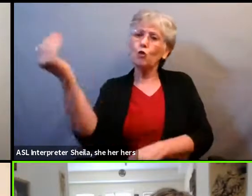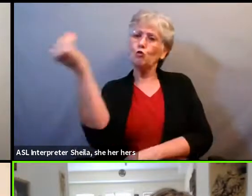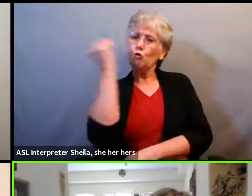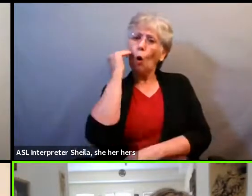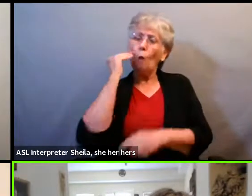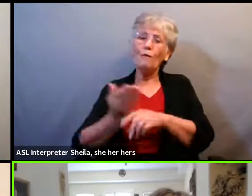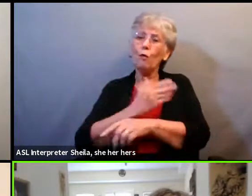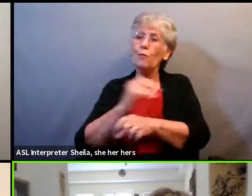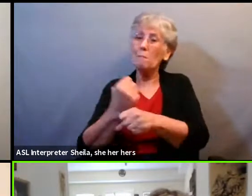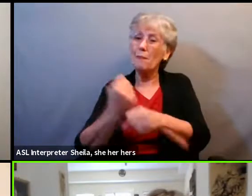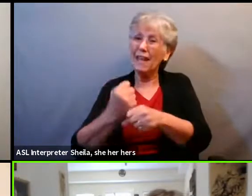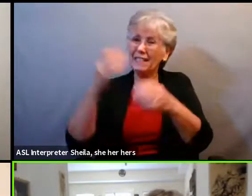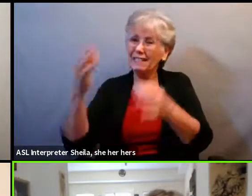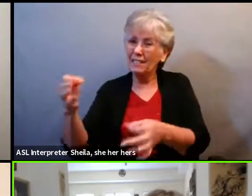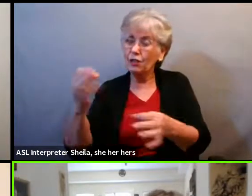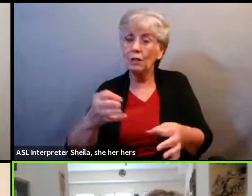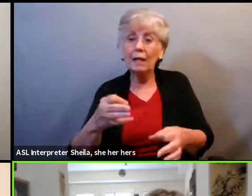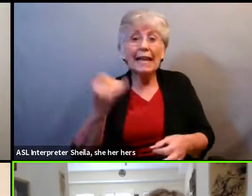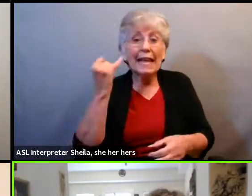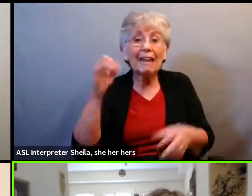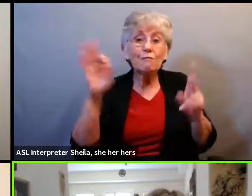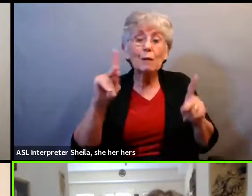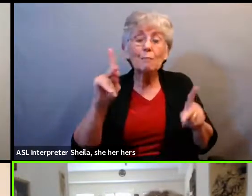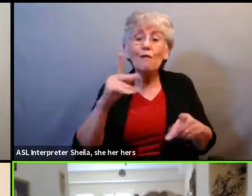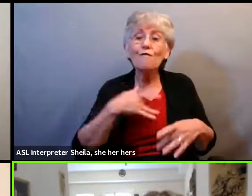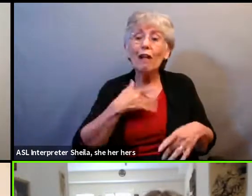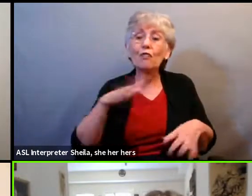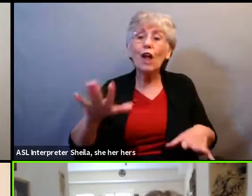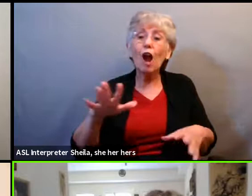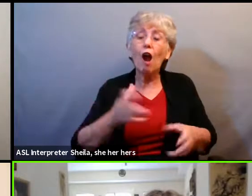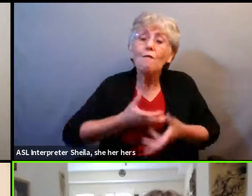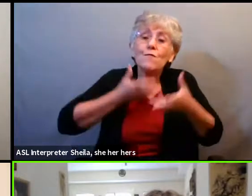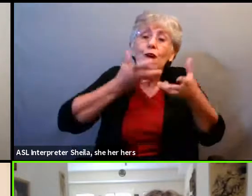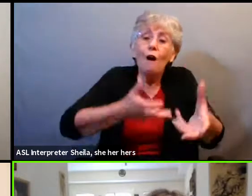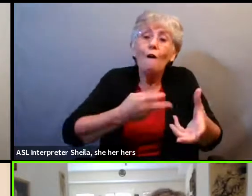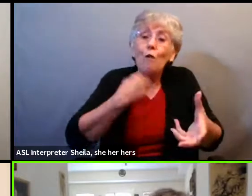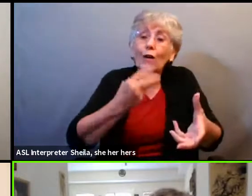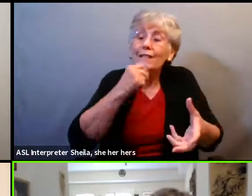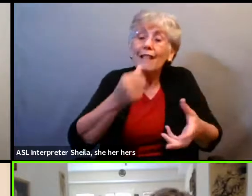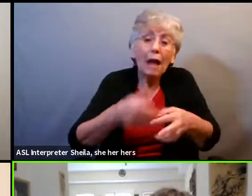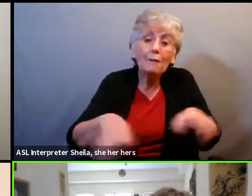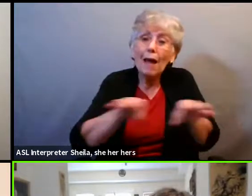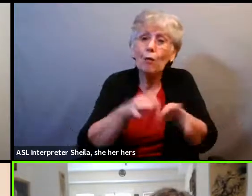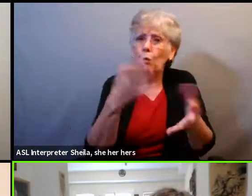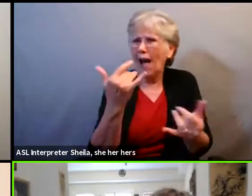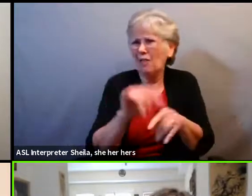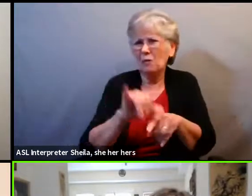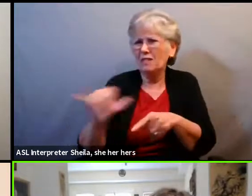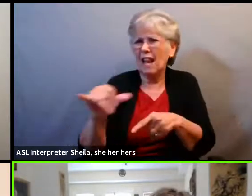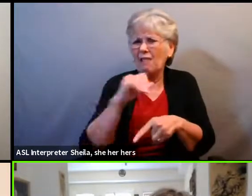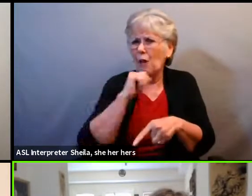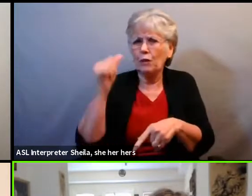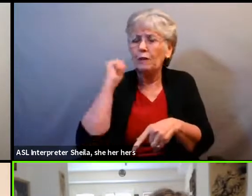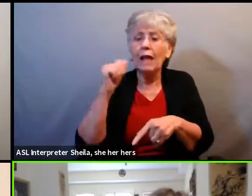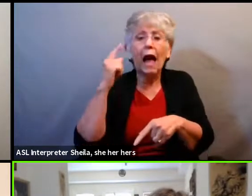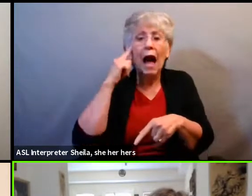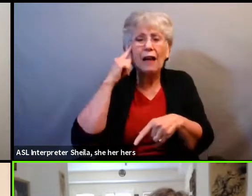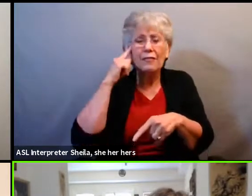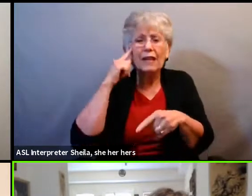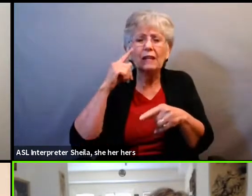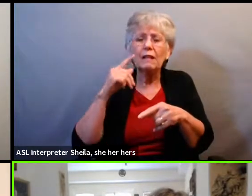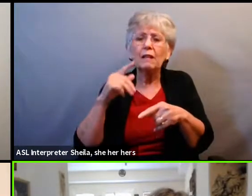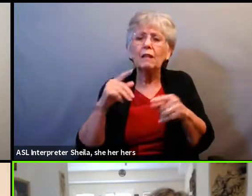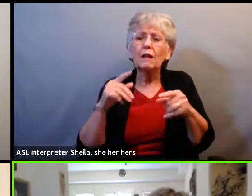feel that their voices mattered? Yeah. And I think we worked hard on that. And then about 25 of us left